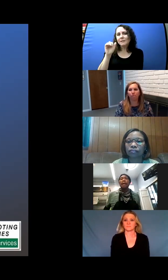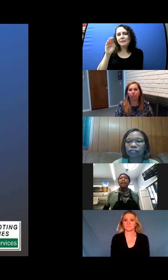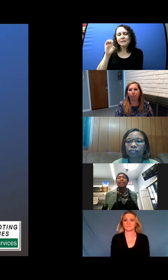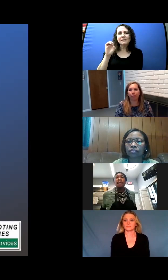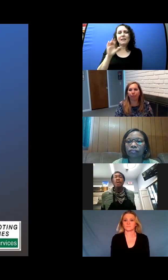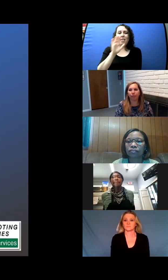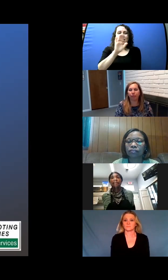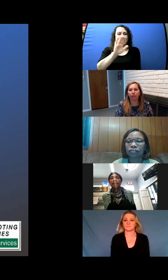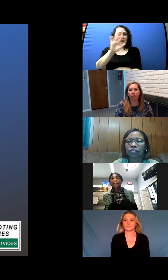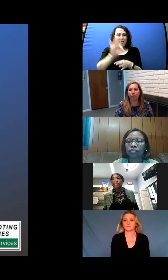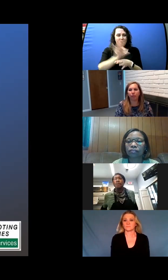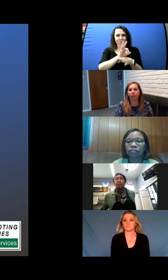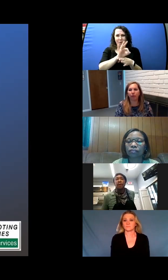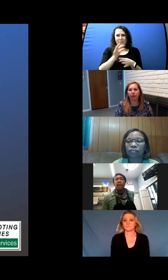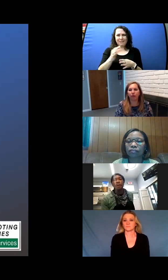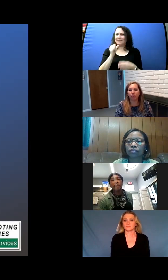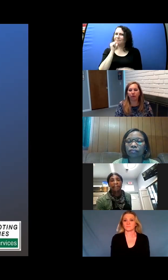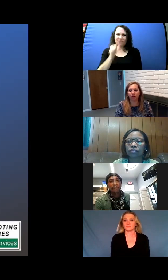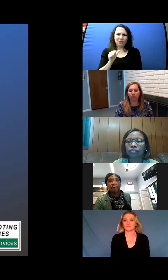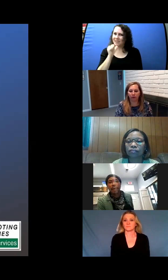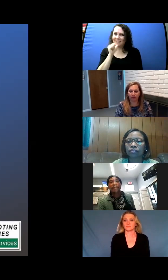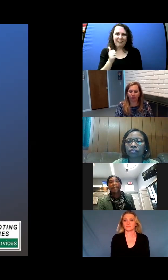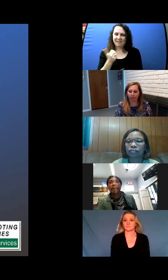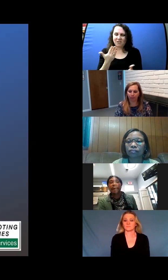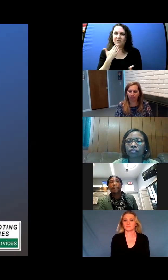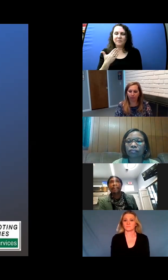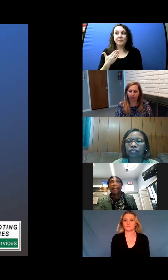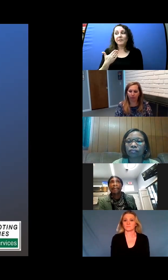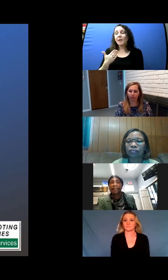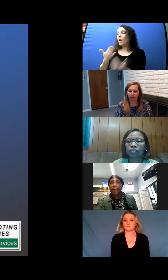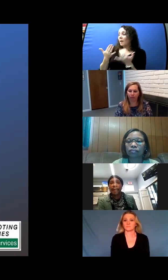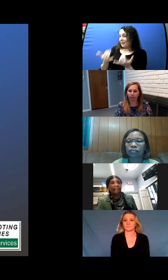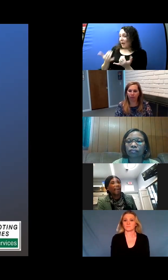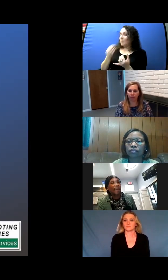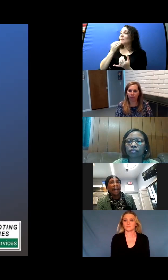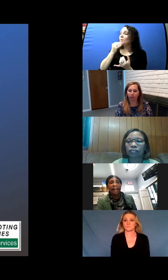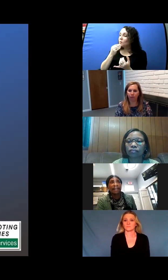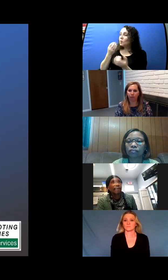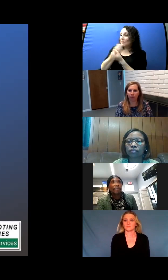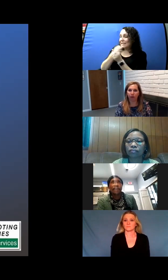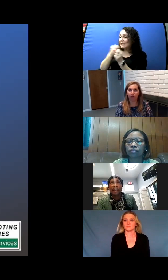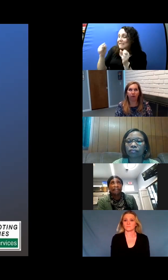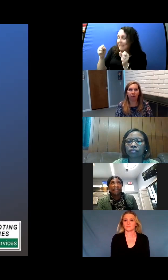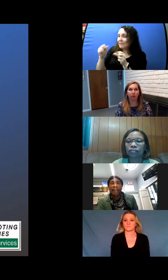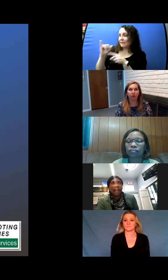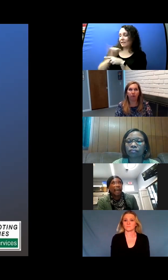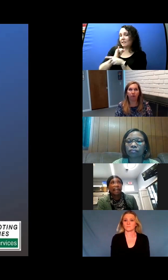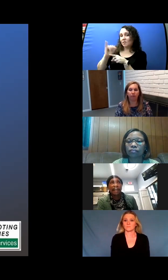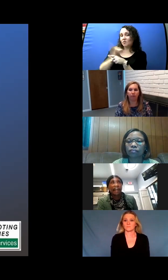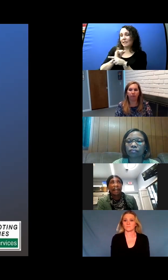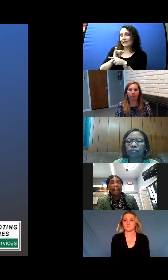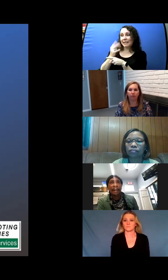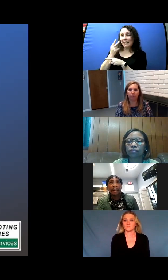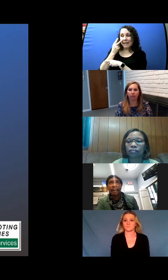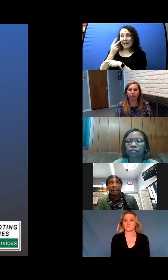Well, like I said, I'm in the food industry, food handler and food safety industry. And if I see you not